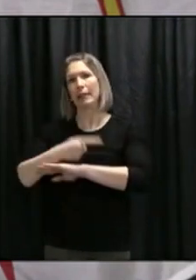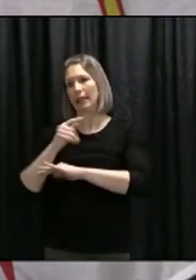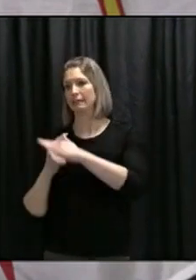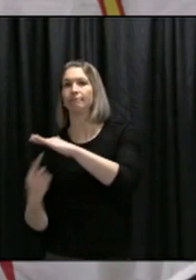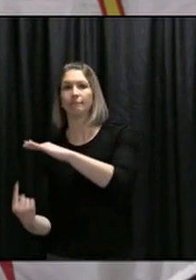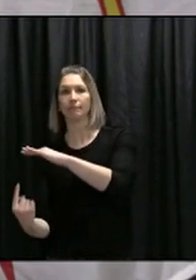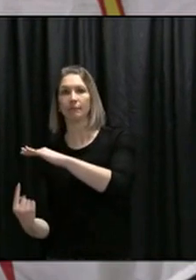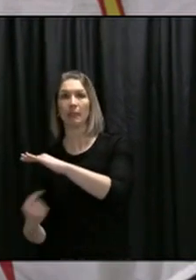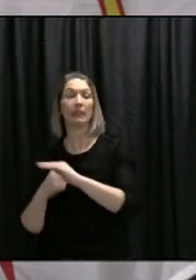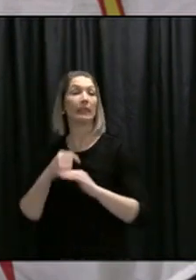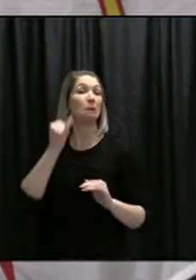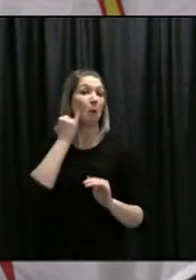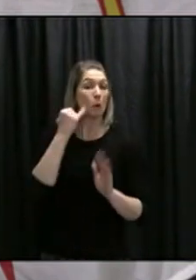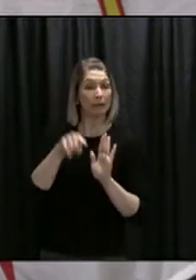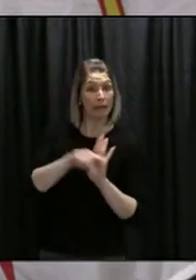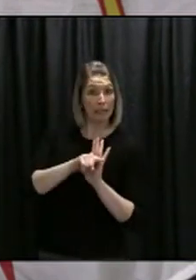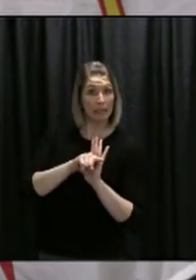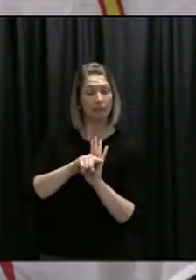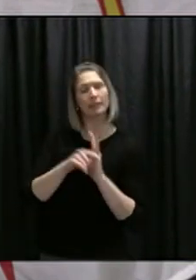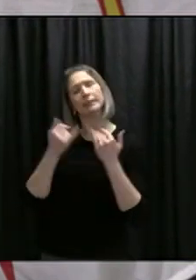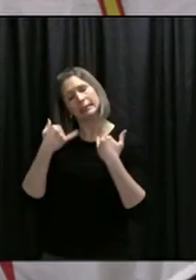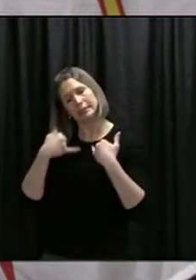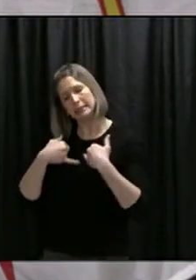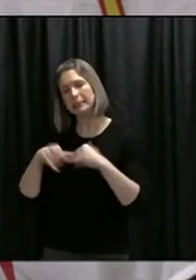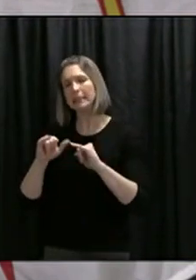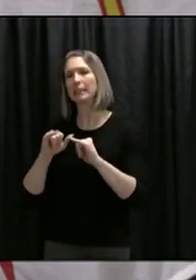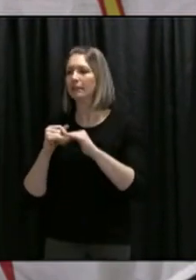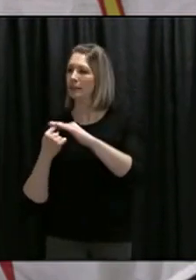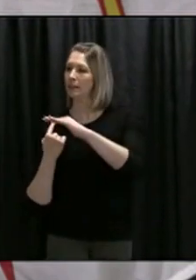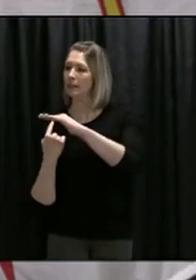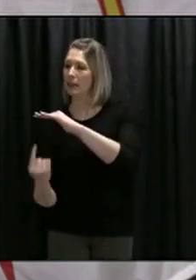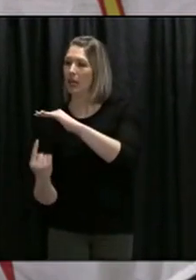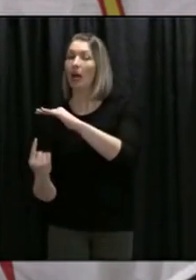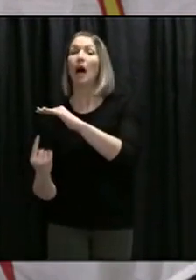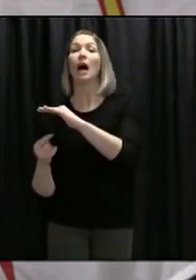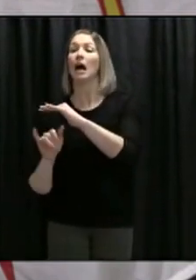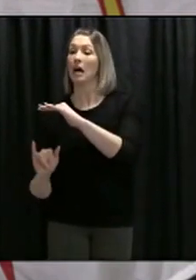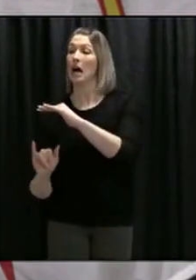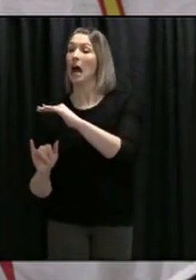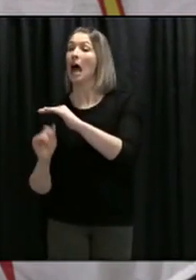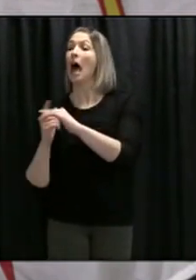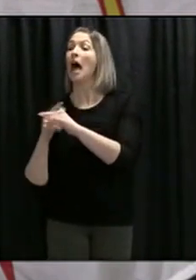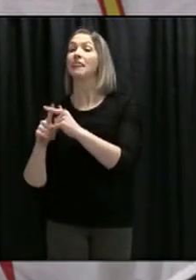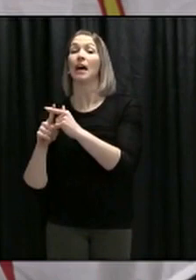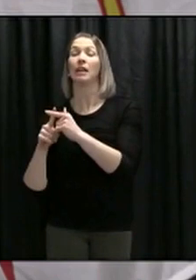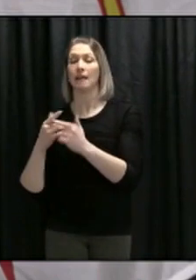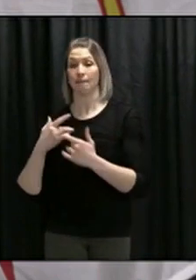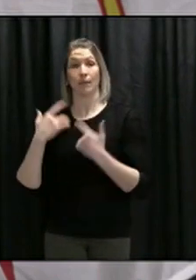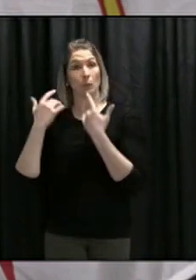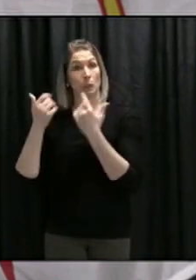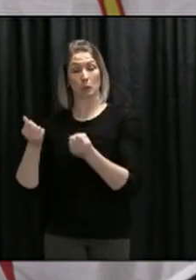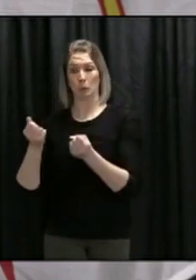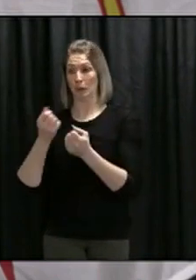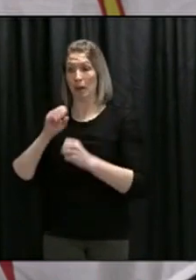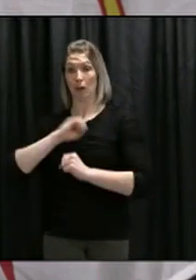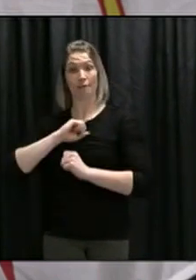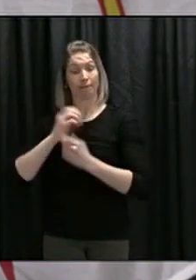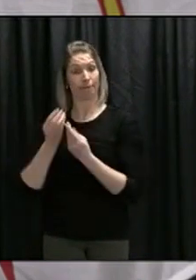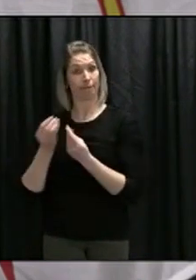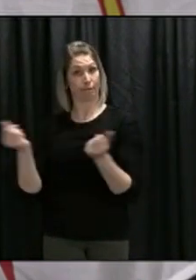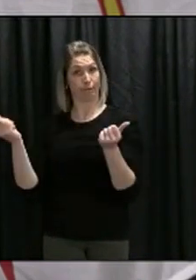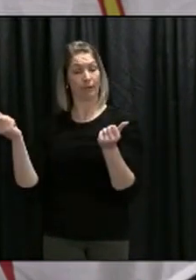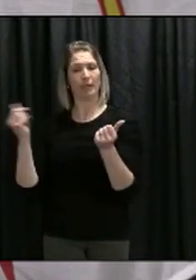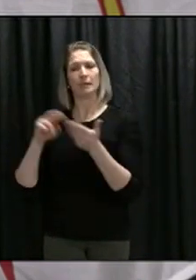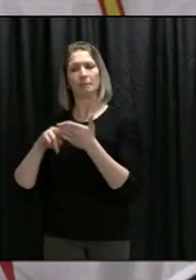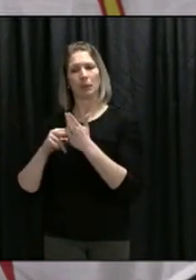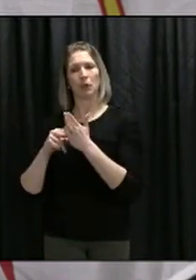to self-isolate until 24 hours after your symptoms have resolved. If your test comes back positive, you will have to